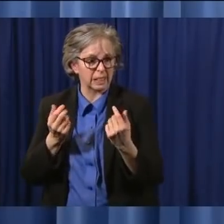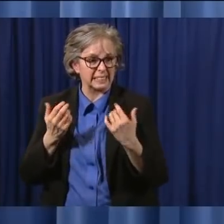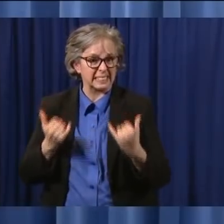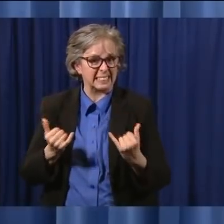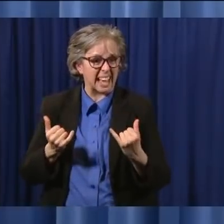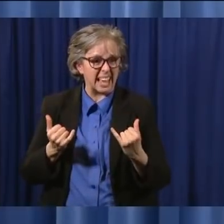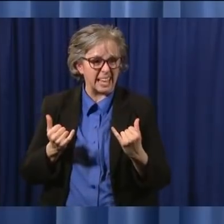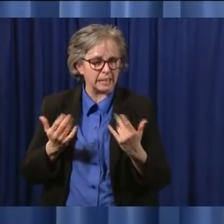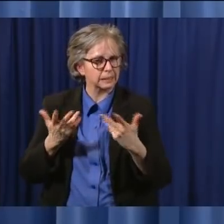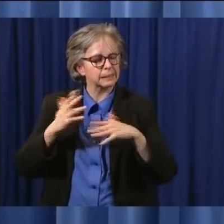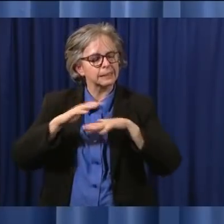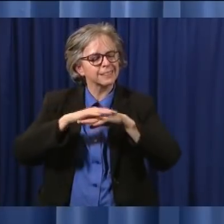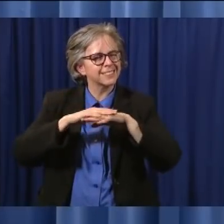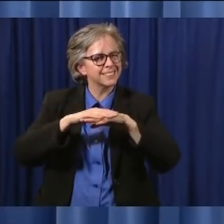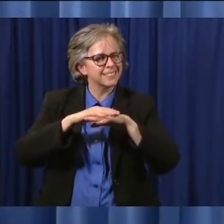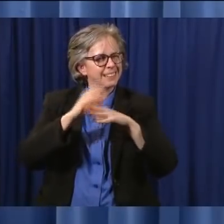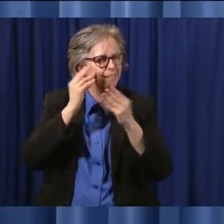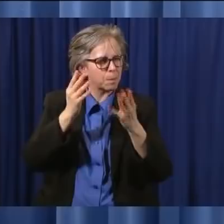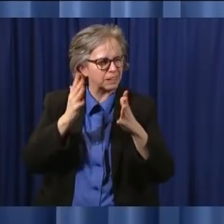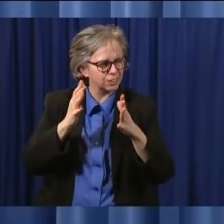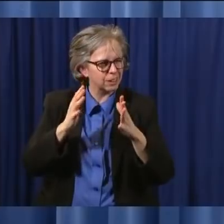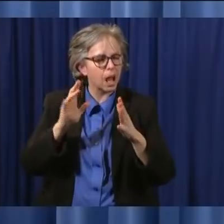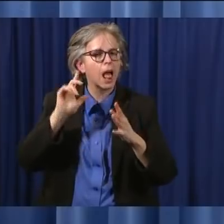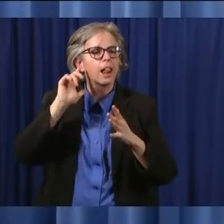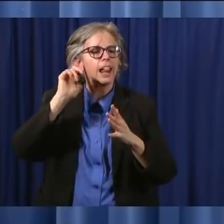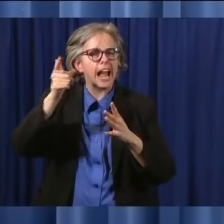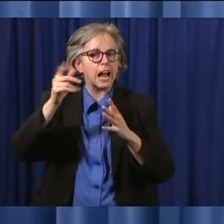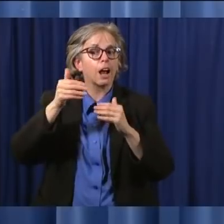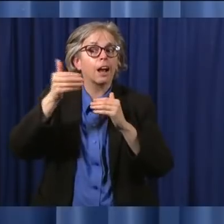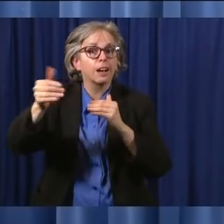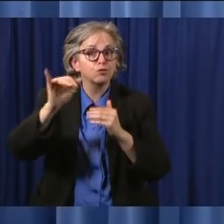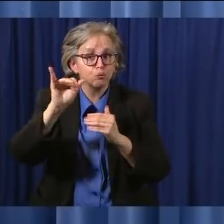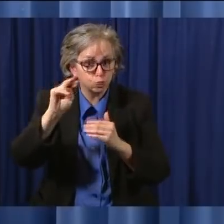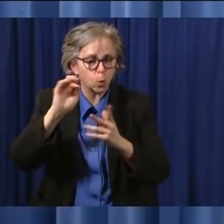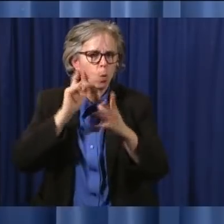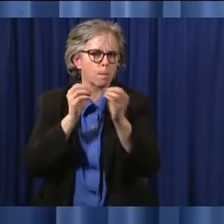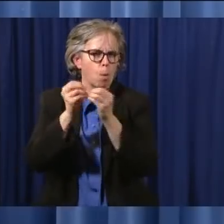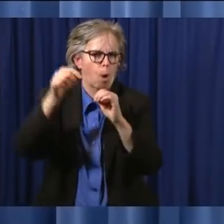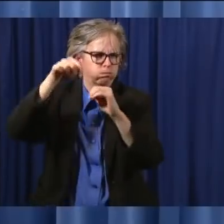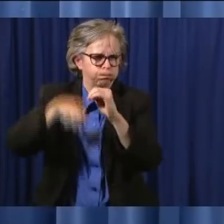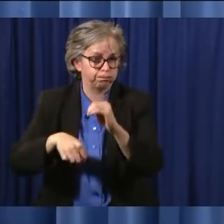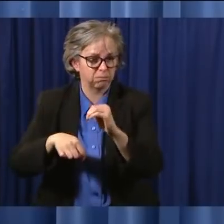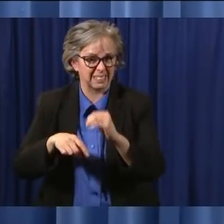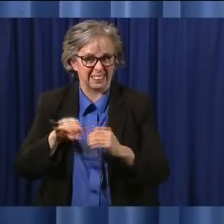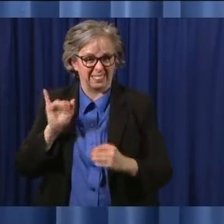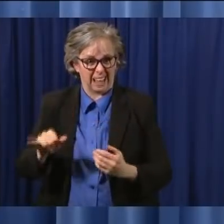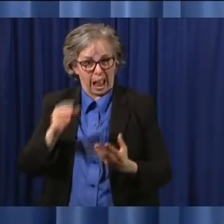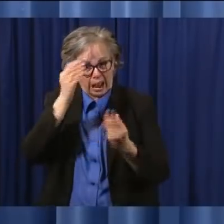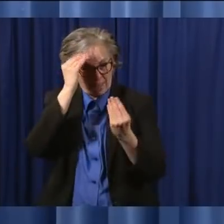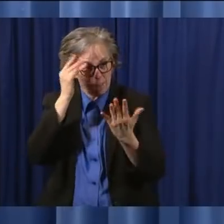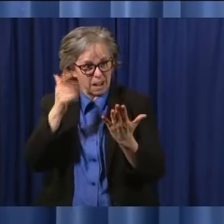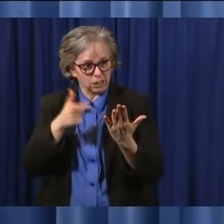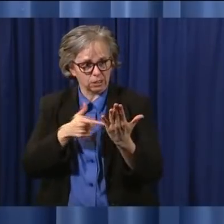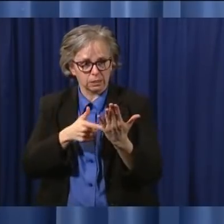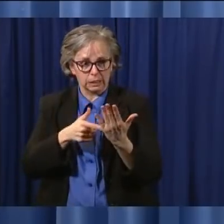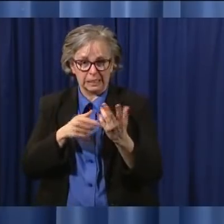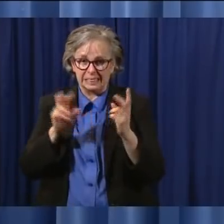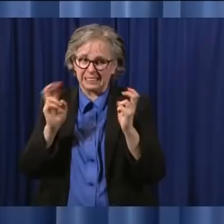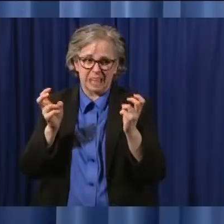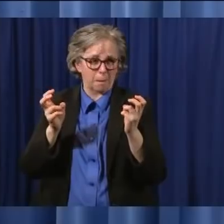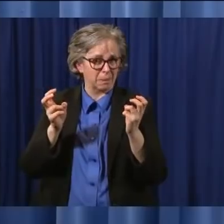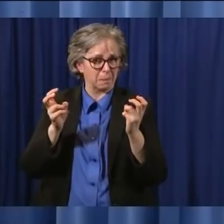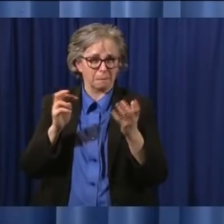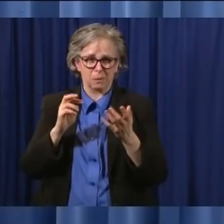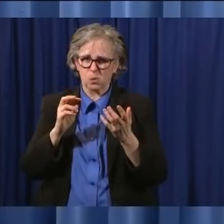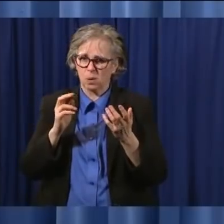the final recommendations in June. We must not shy away from working to correct these long